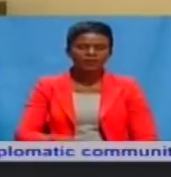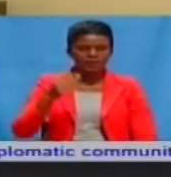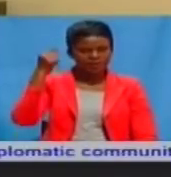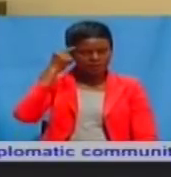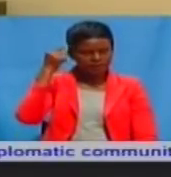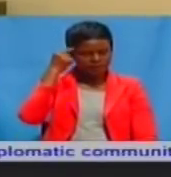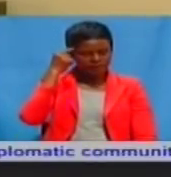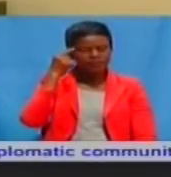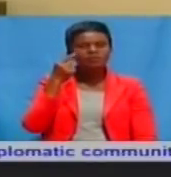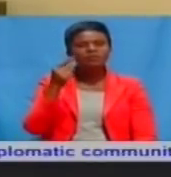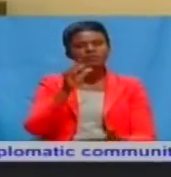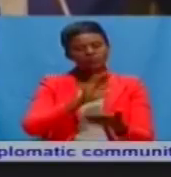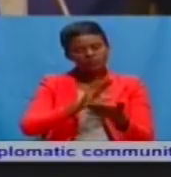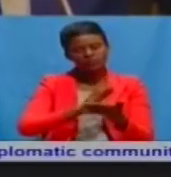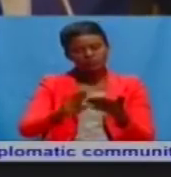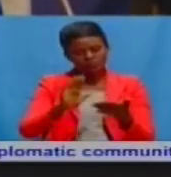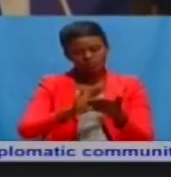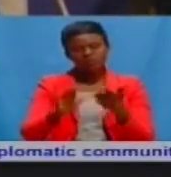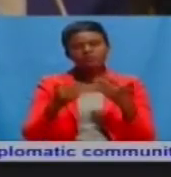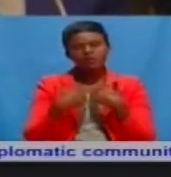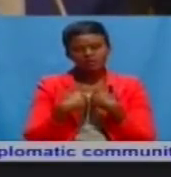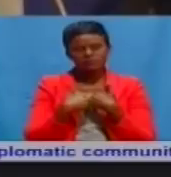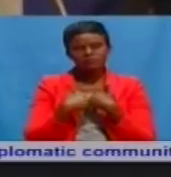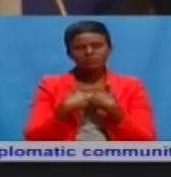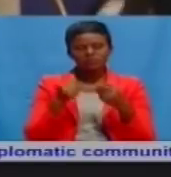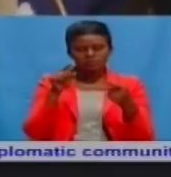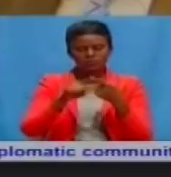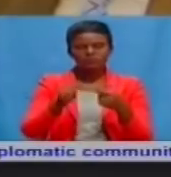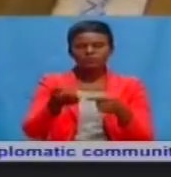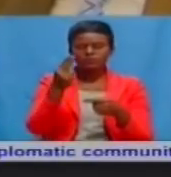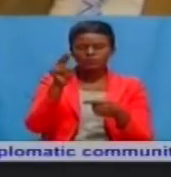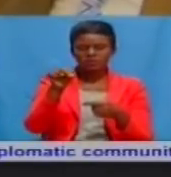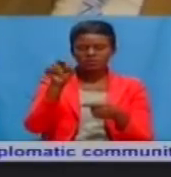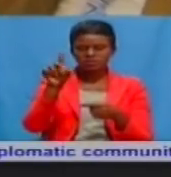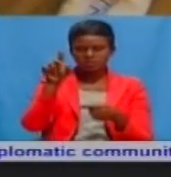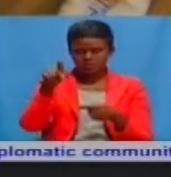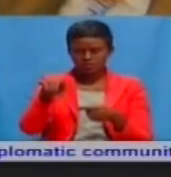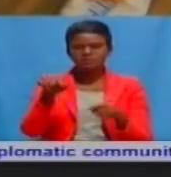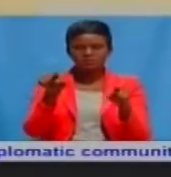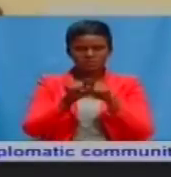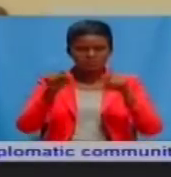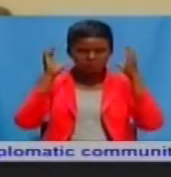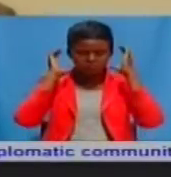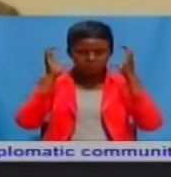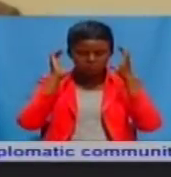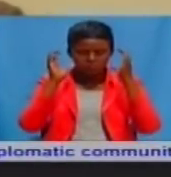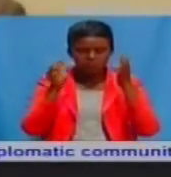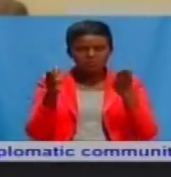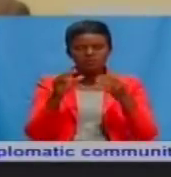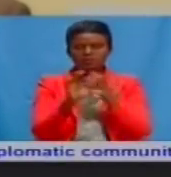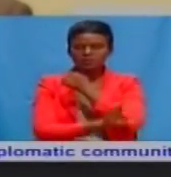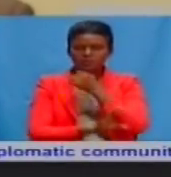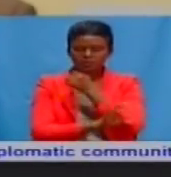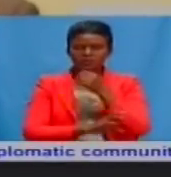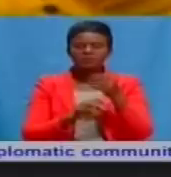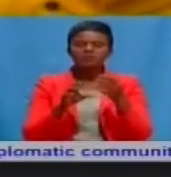Government has apologized to United Nations Resident Coordinator Janet Rogan and the diplomatic community for attacks on the UN country representative